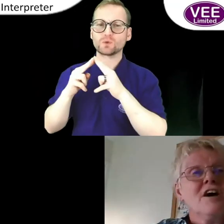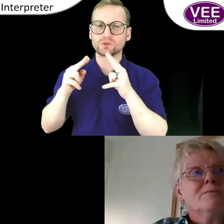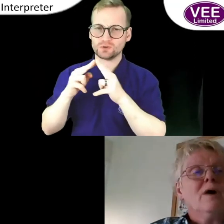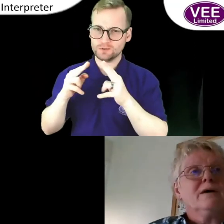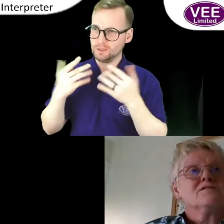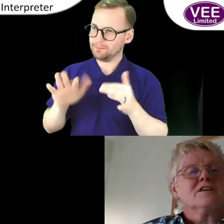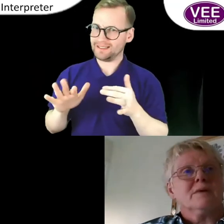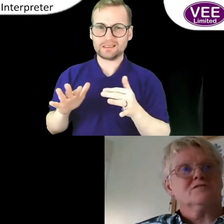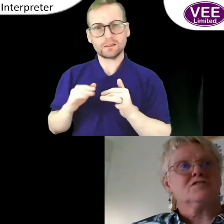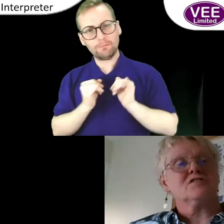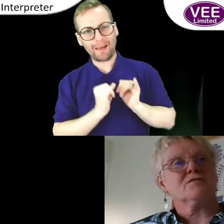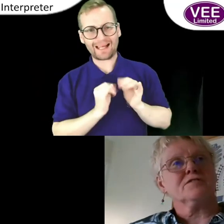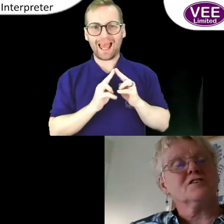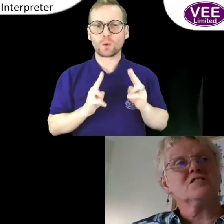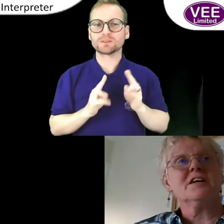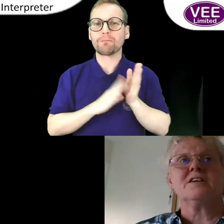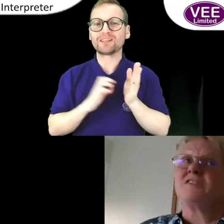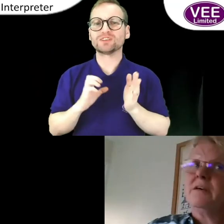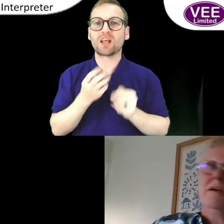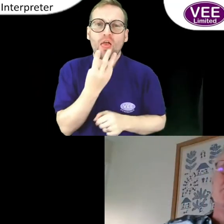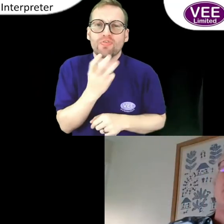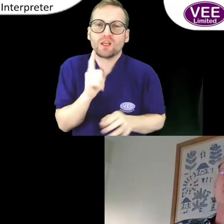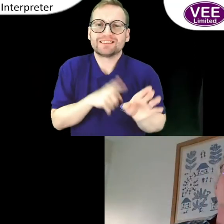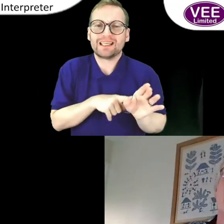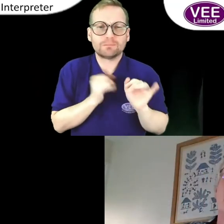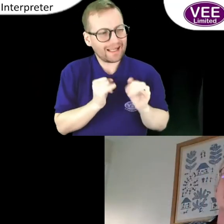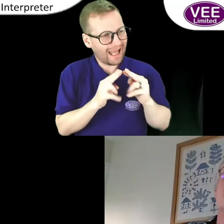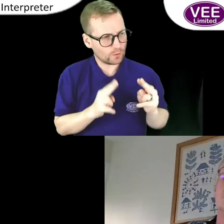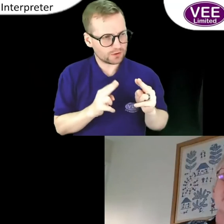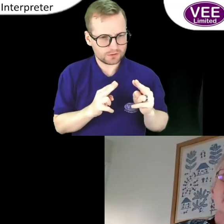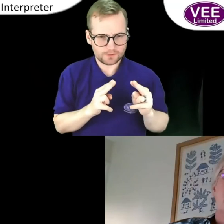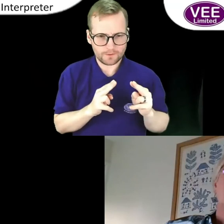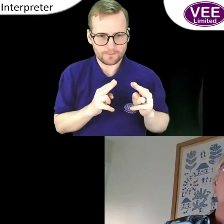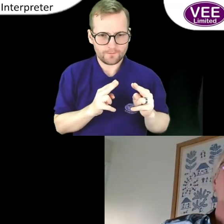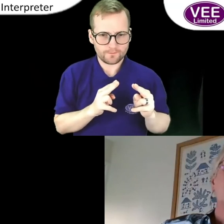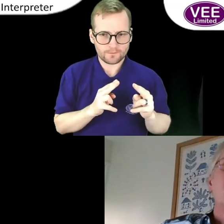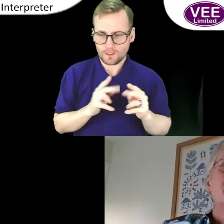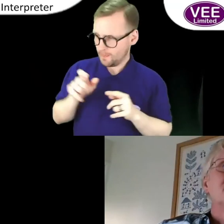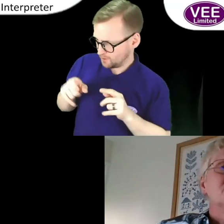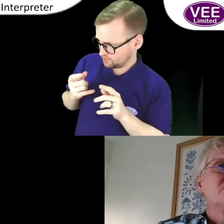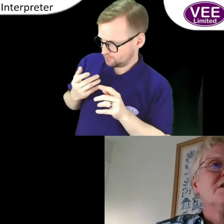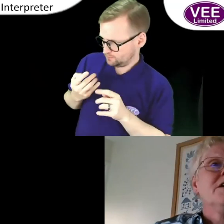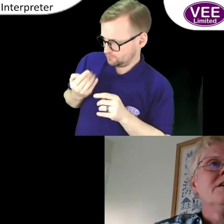in terrible housing in Manchester for 30 years, and the person behind you has